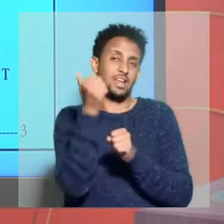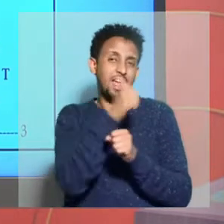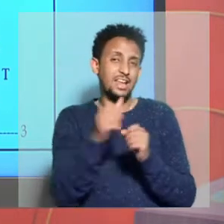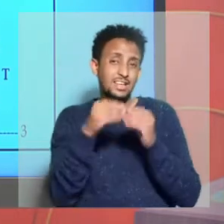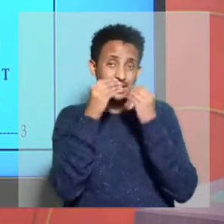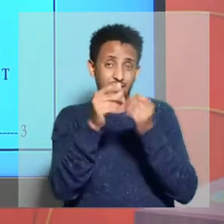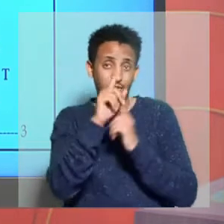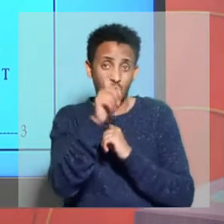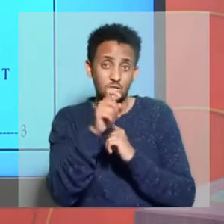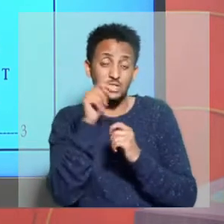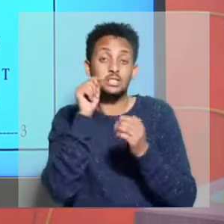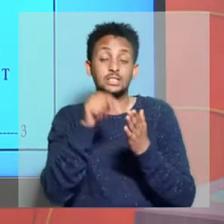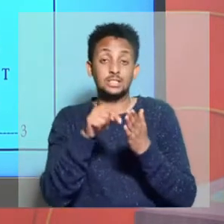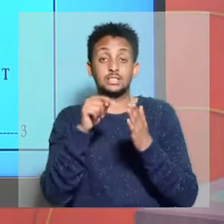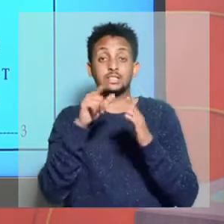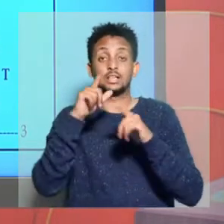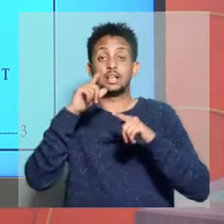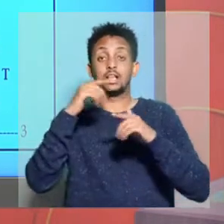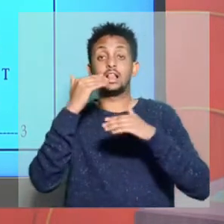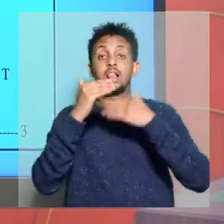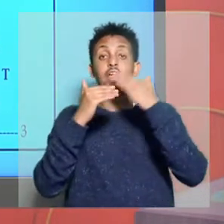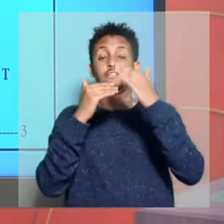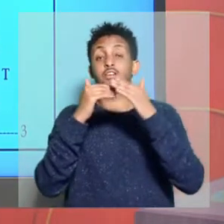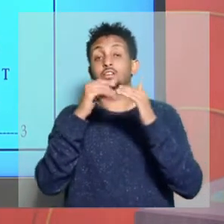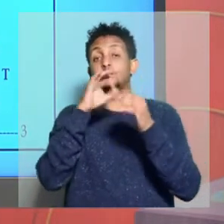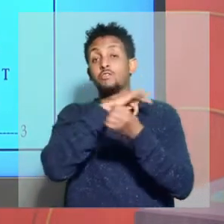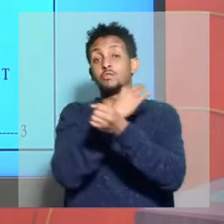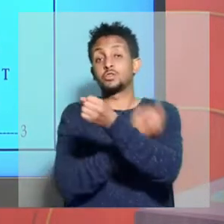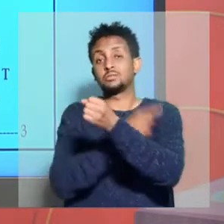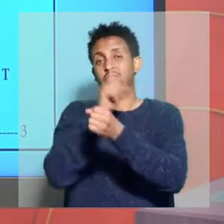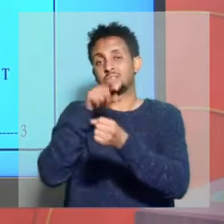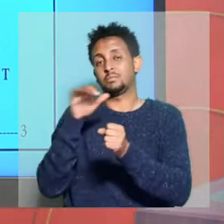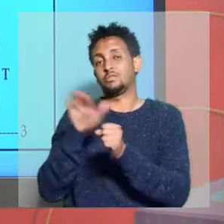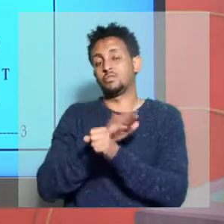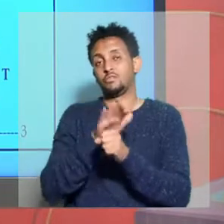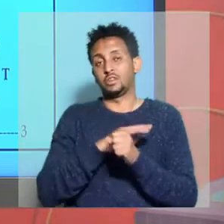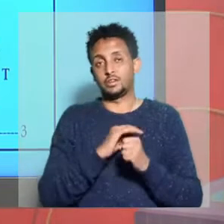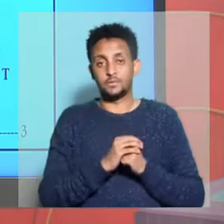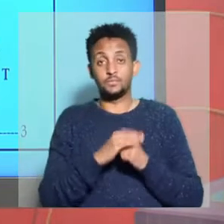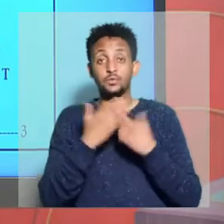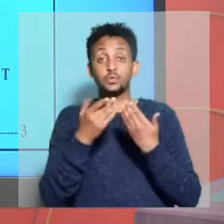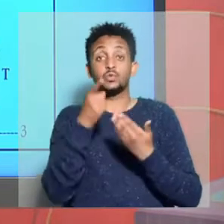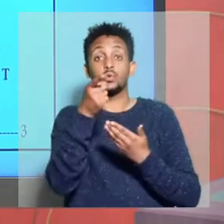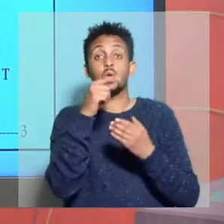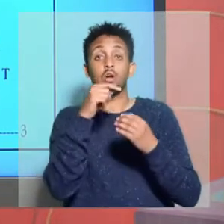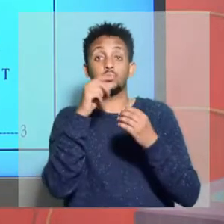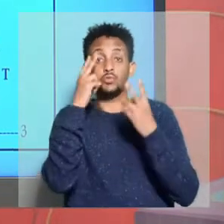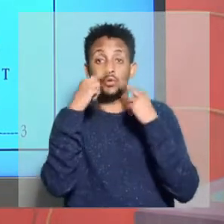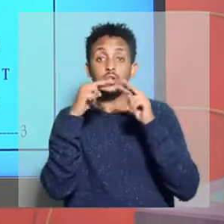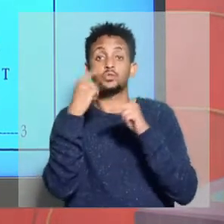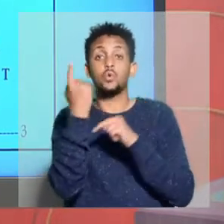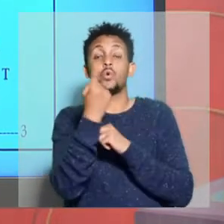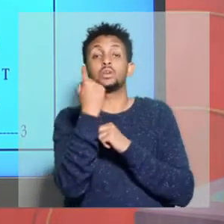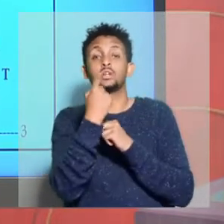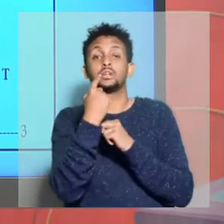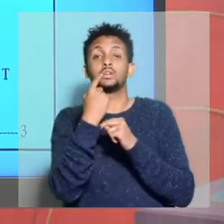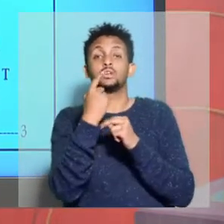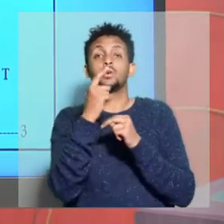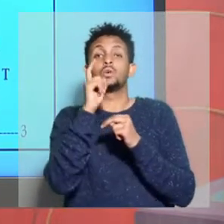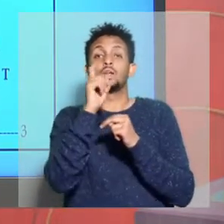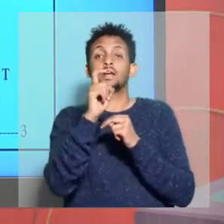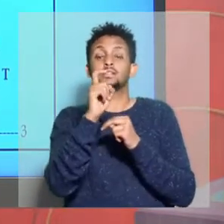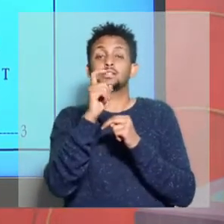given questions in this level, the net force along Z must be fulfilled. So you are going to focus only on